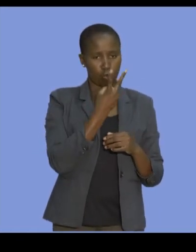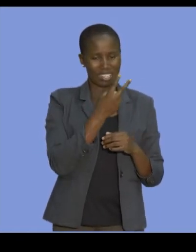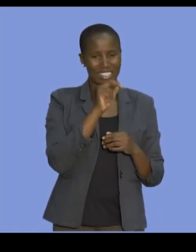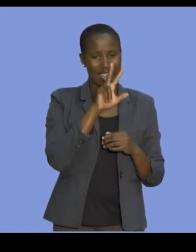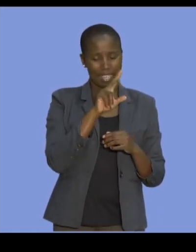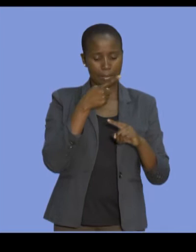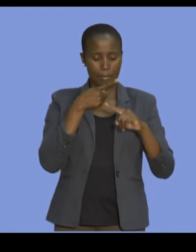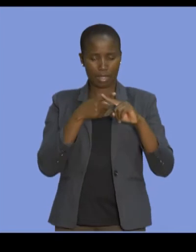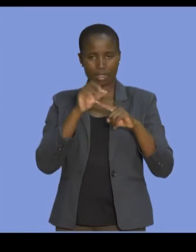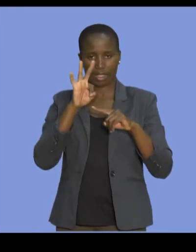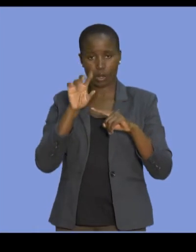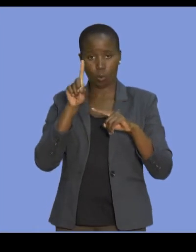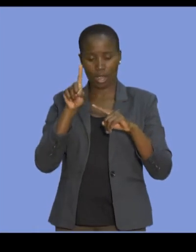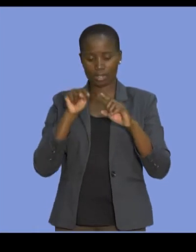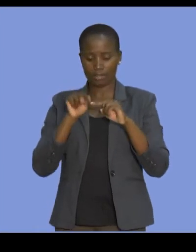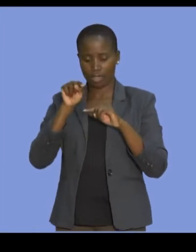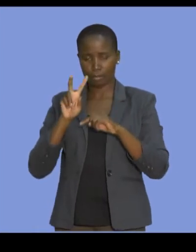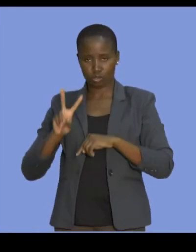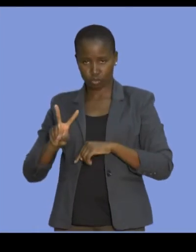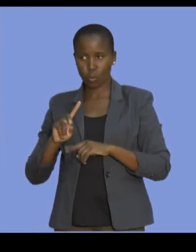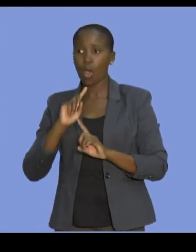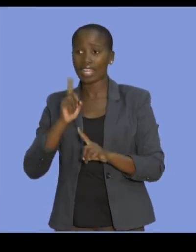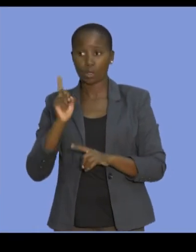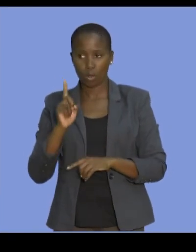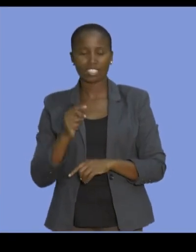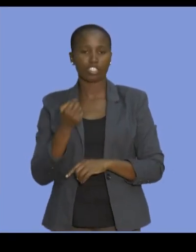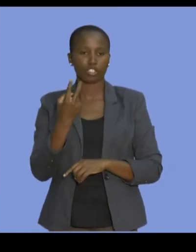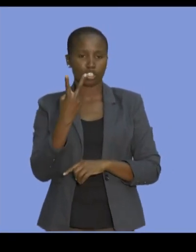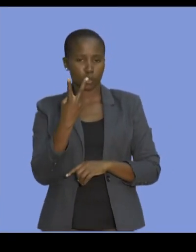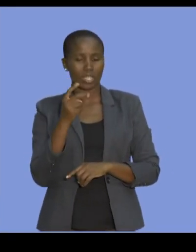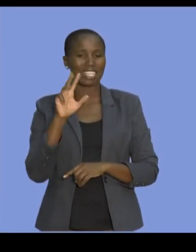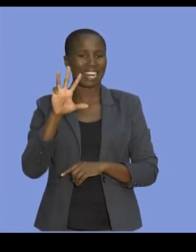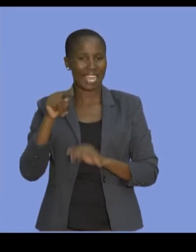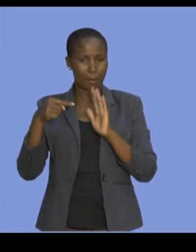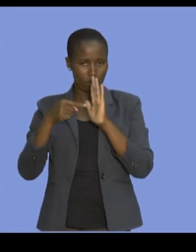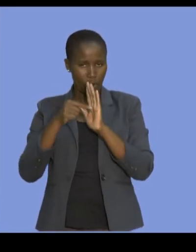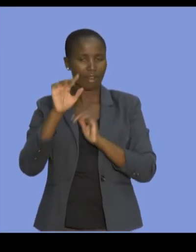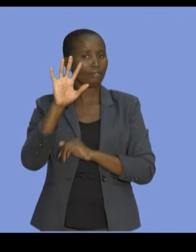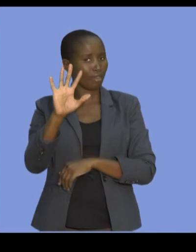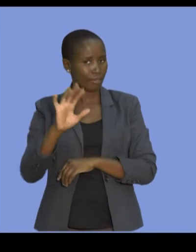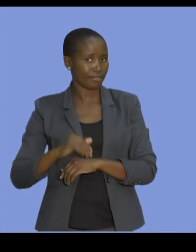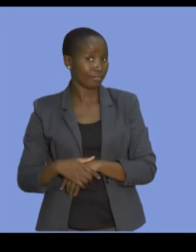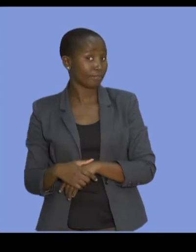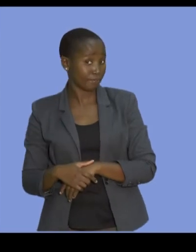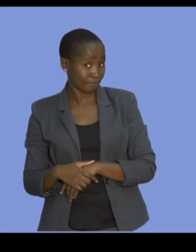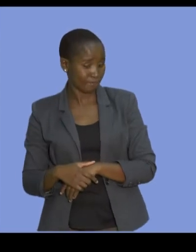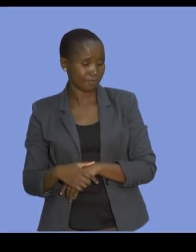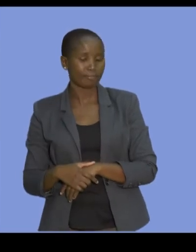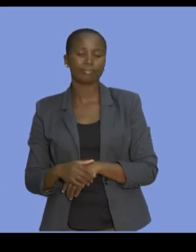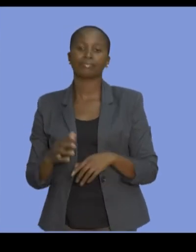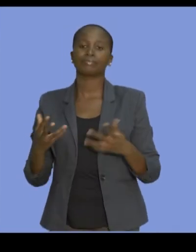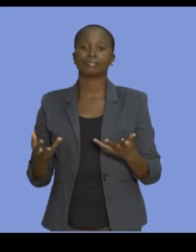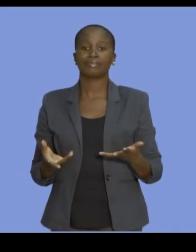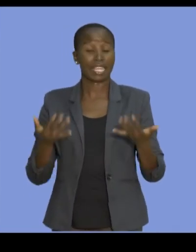31 divided by 2, it will give us 29.5. Now, to